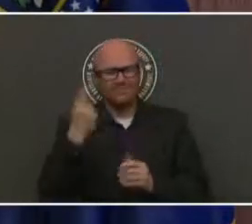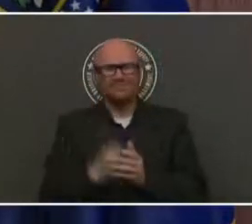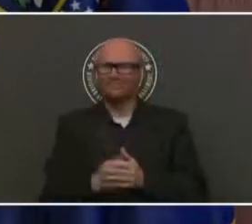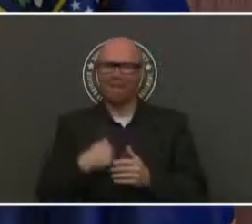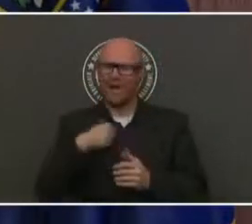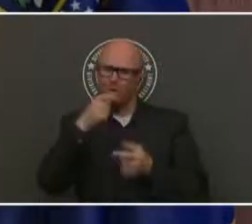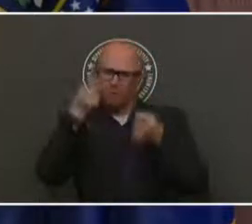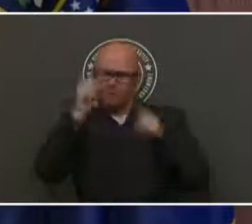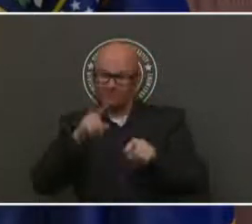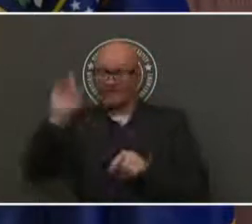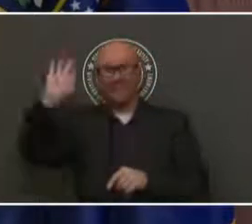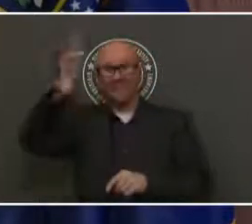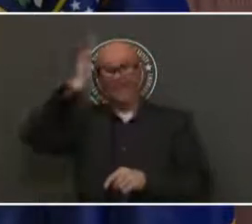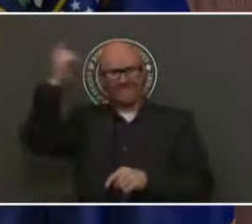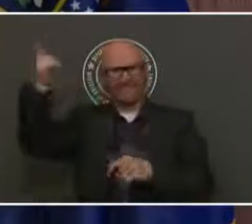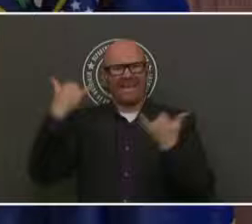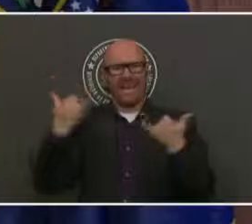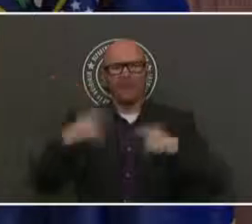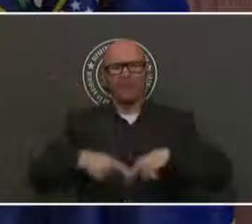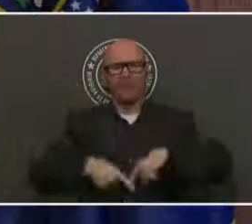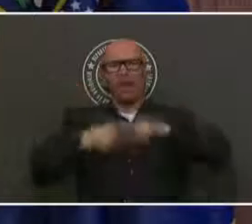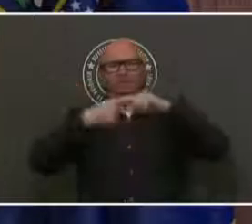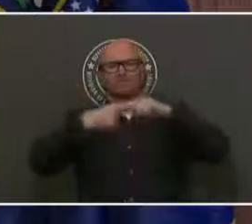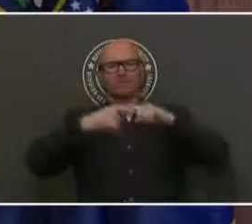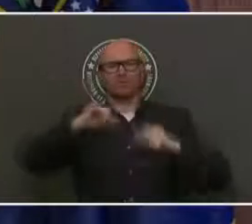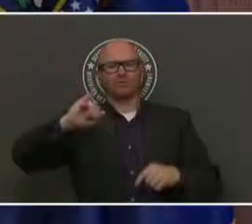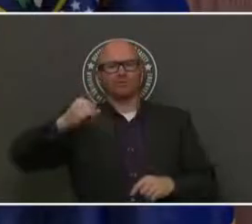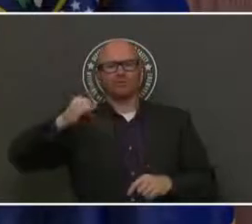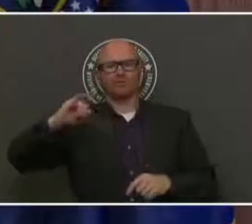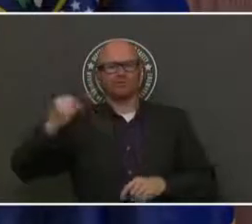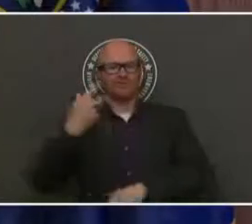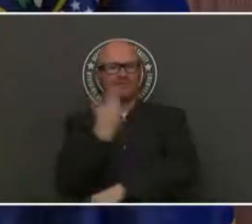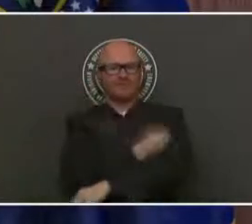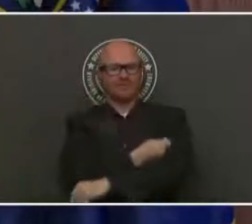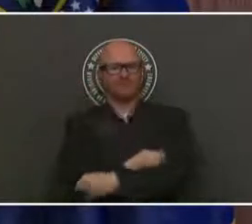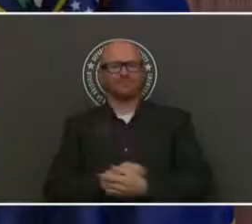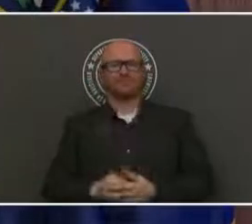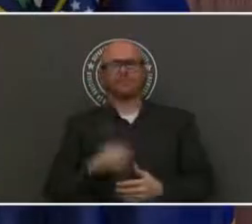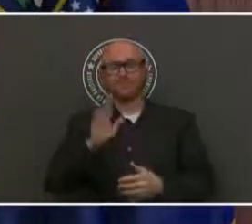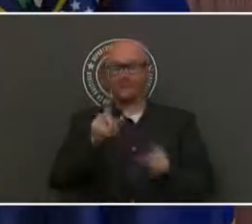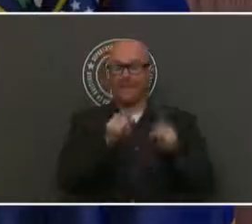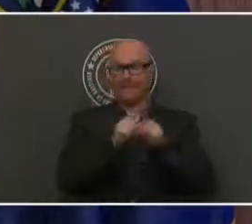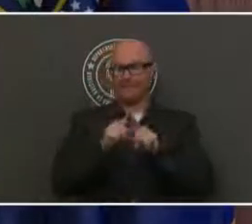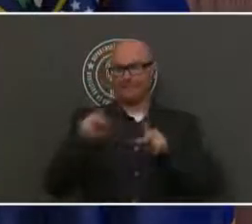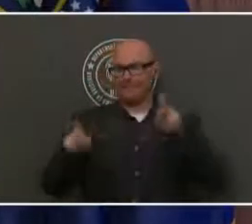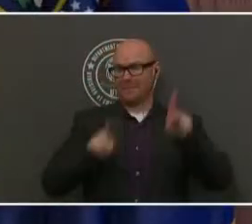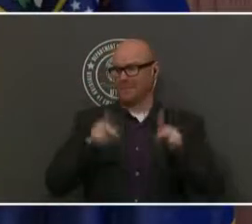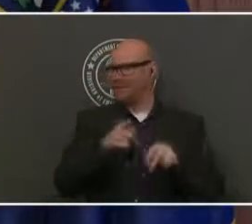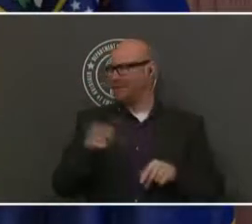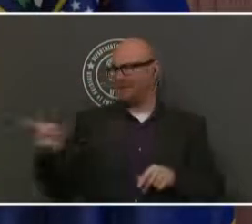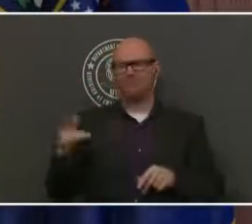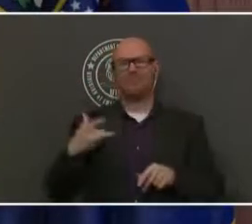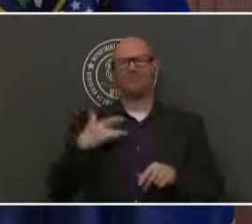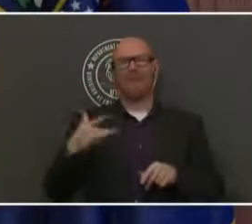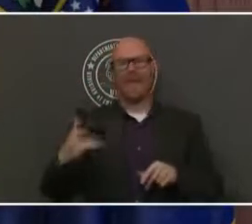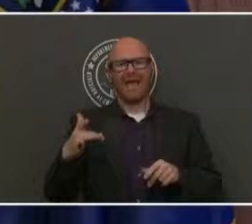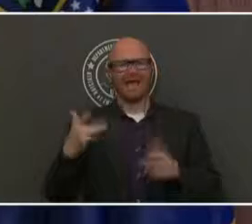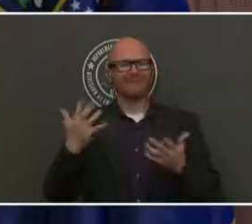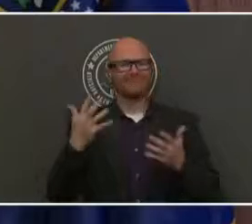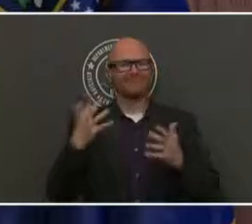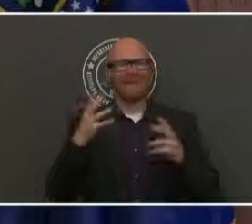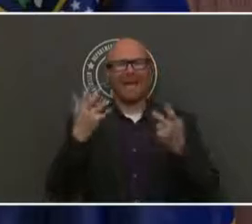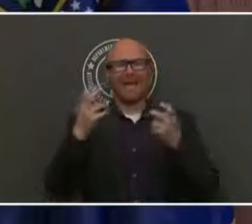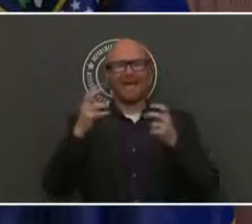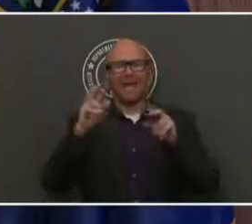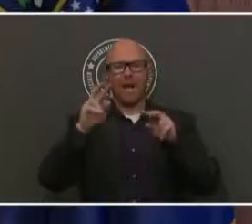We as human beings, we are really bad at understanding and evaluating risk. And